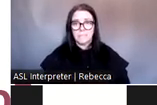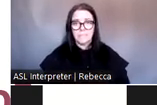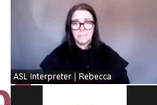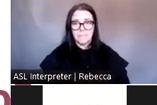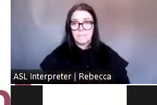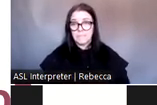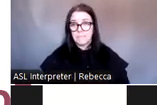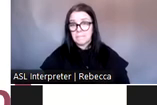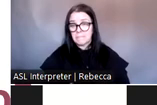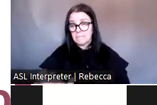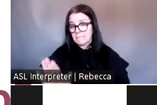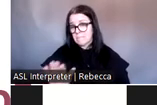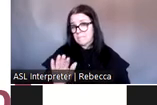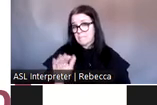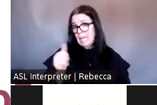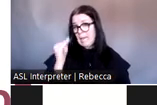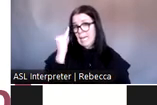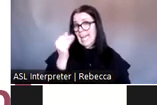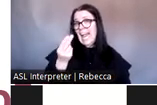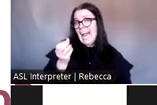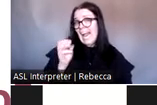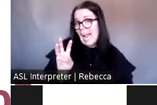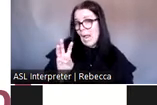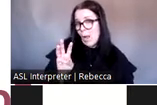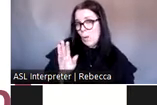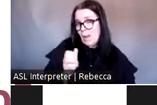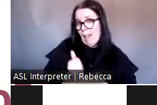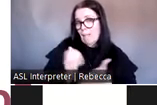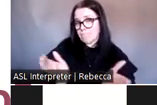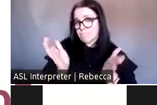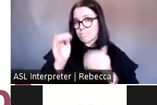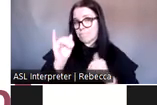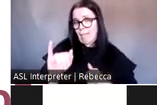If you have any thoughts on how we can help, feel free to type those in as well.